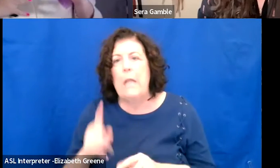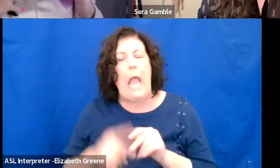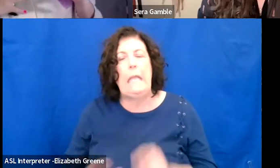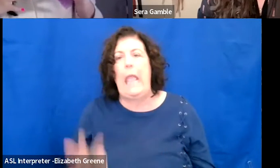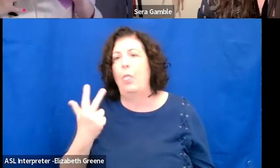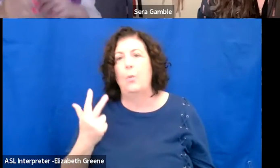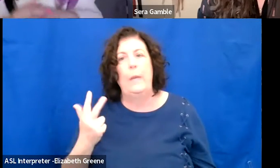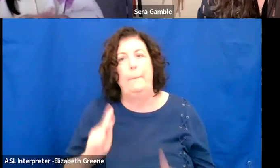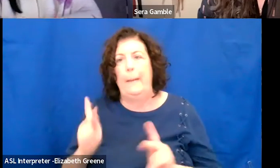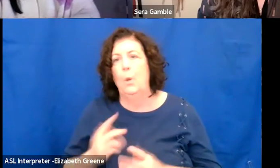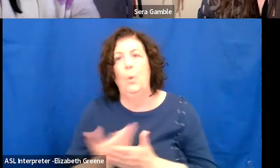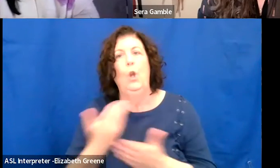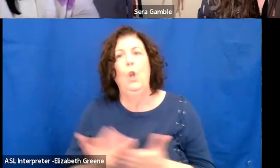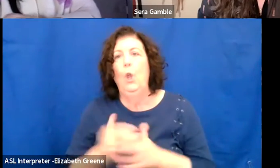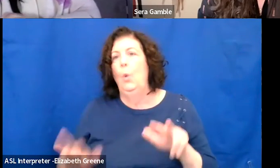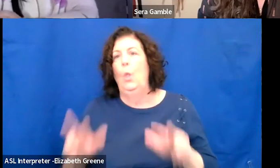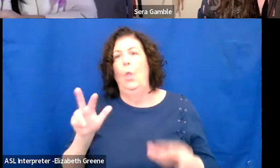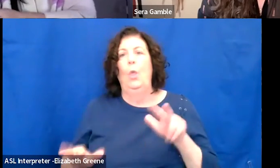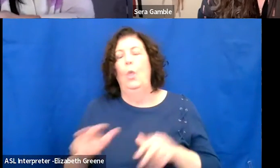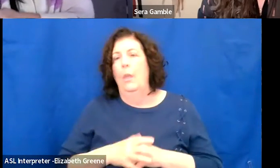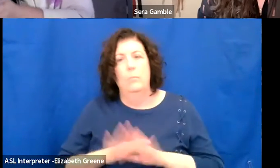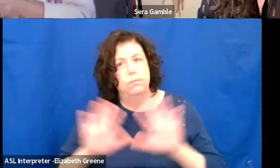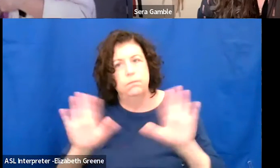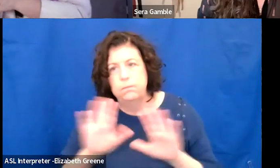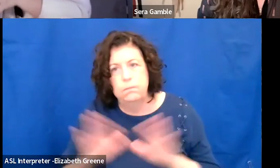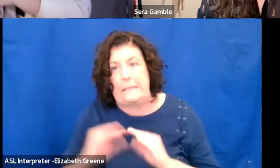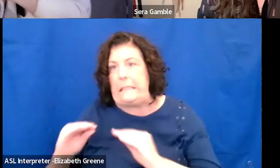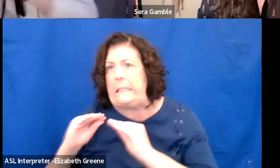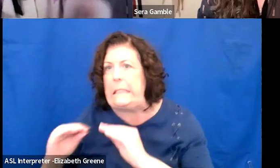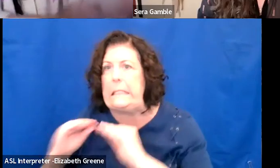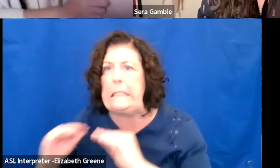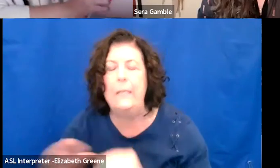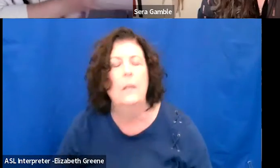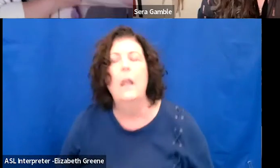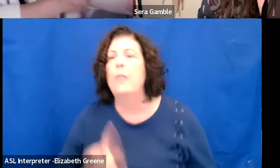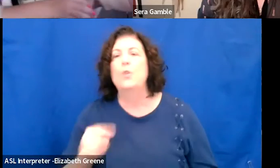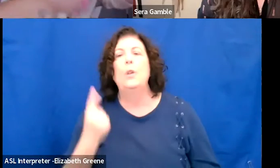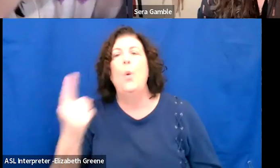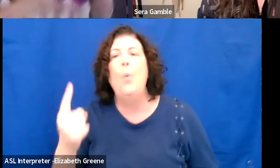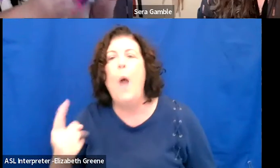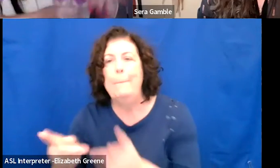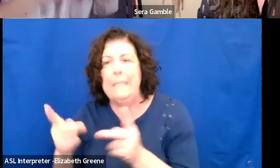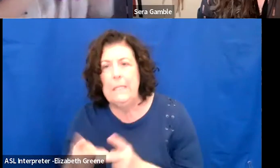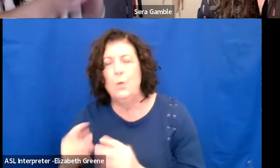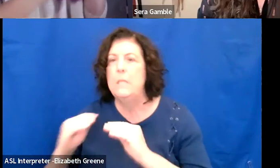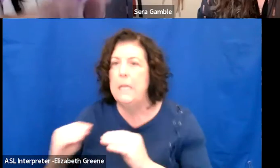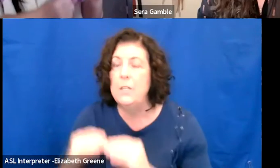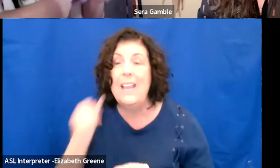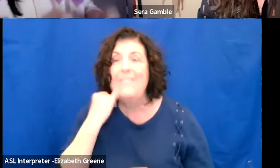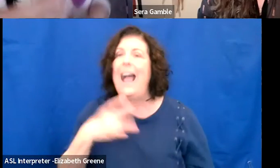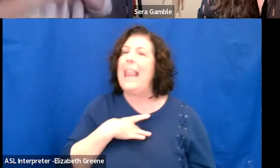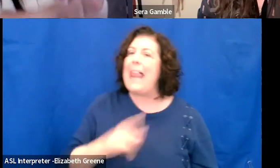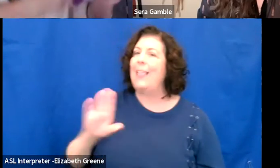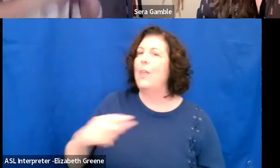these smaller rooms. There's like one spot for like, this is the teacher. This is the person that we like the voice. There's something